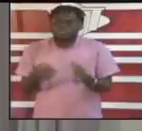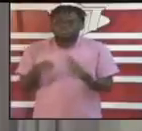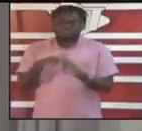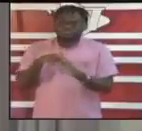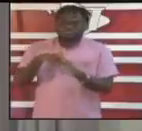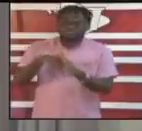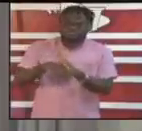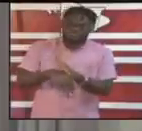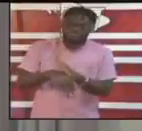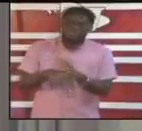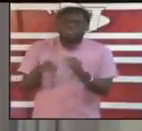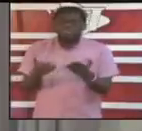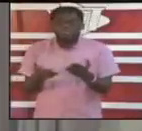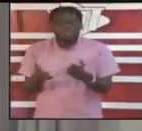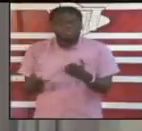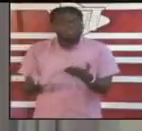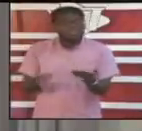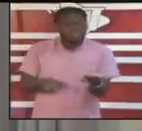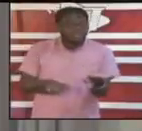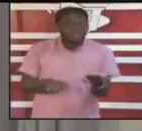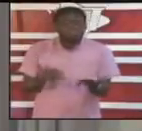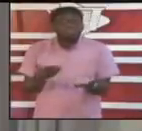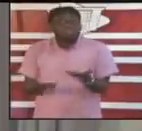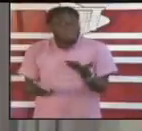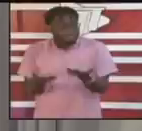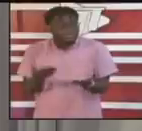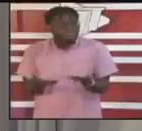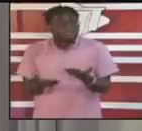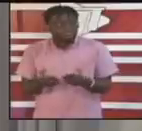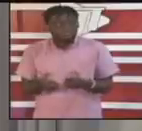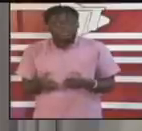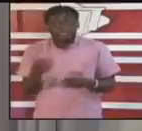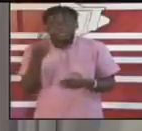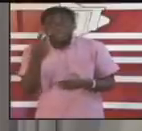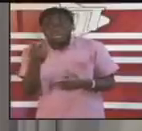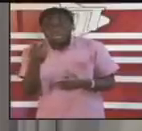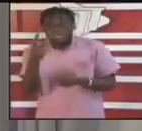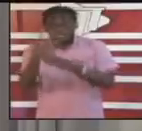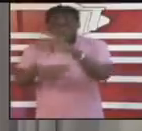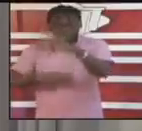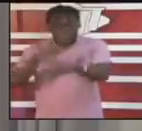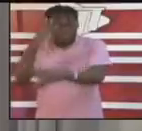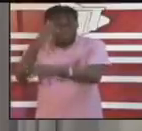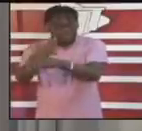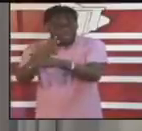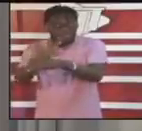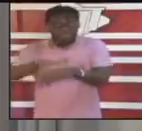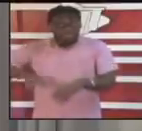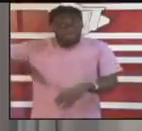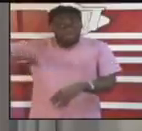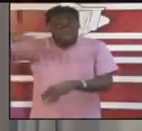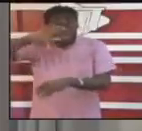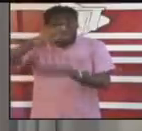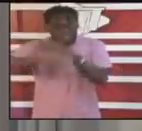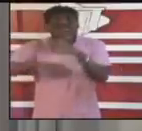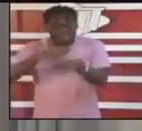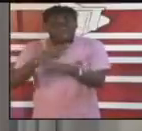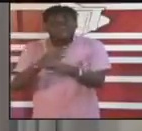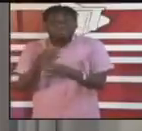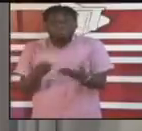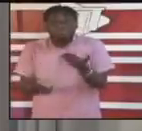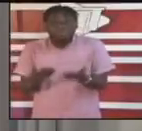with the new trend globally is that, and the CMO can come in on that, more and